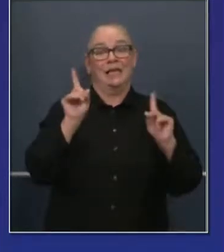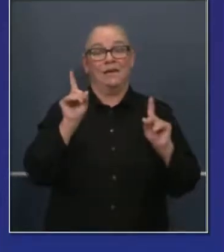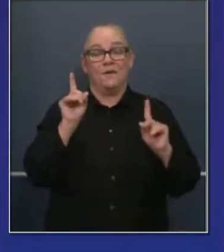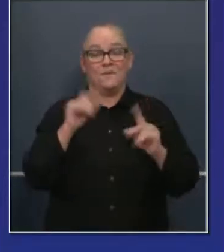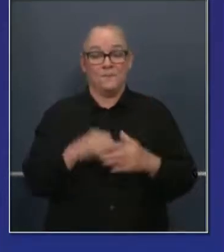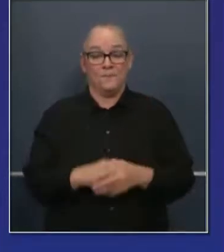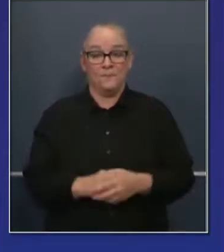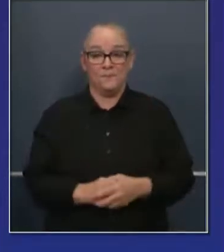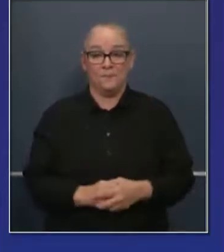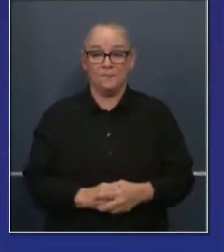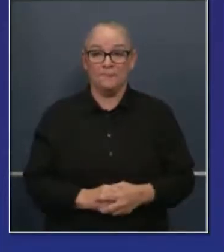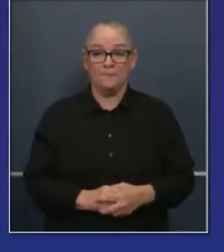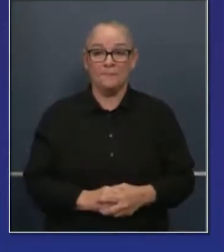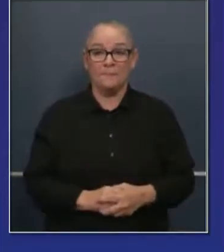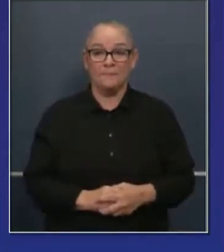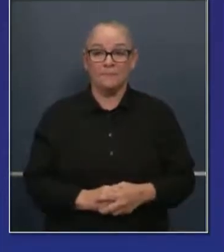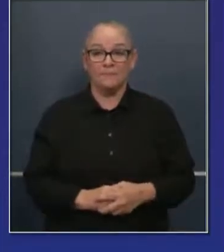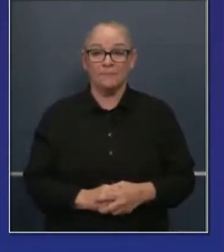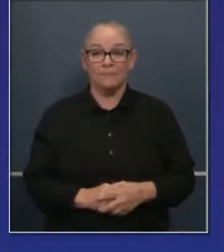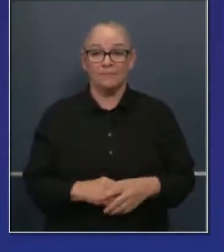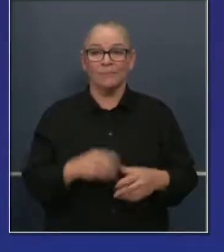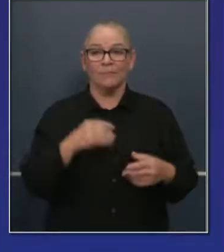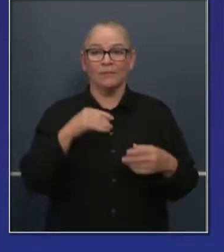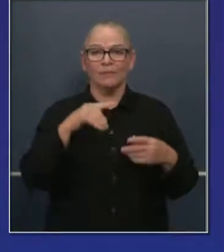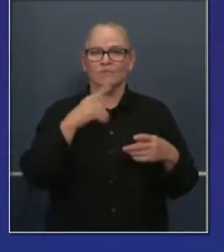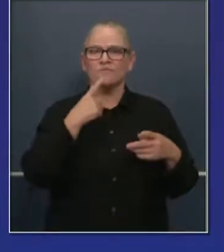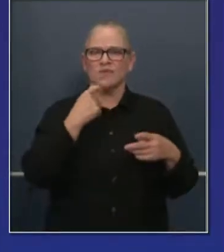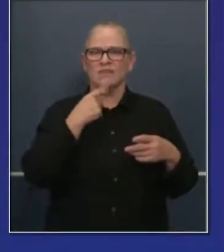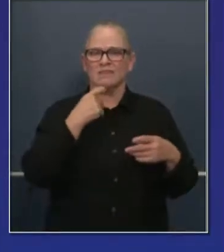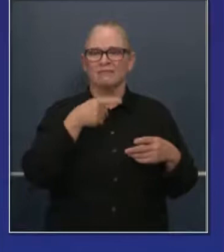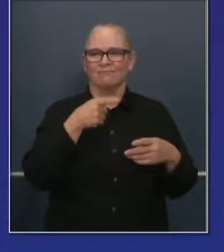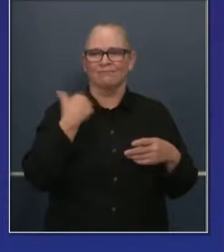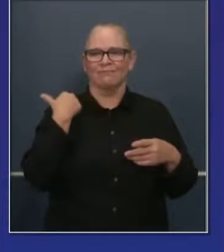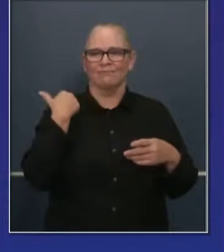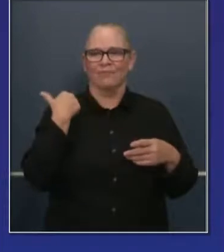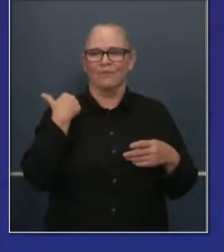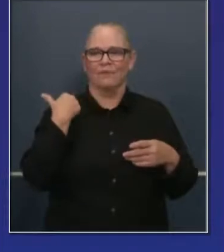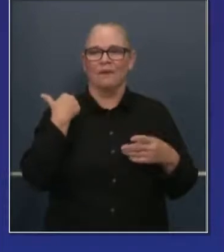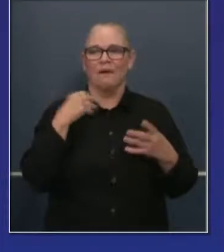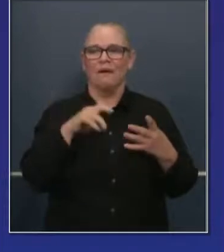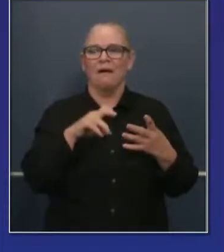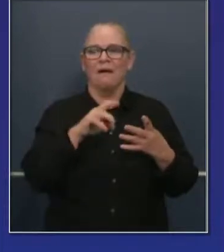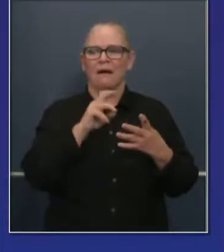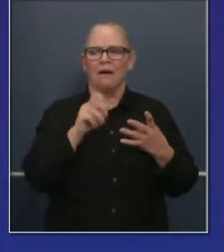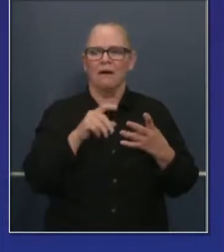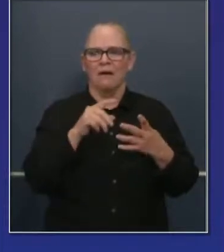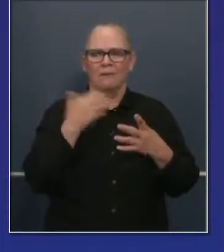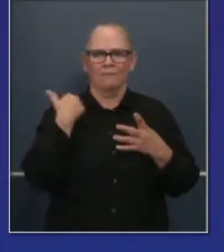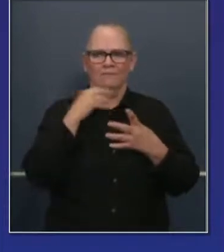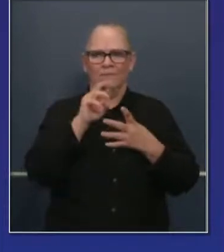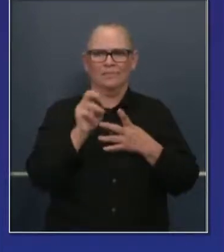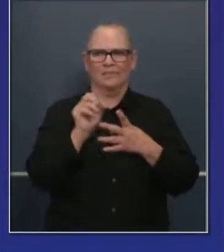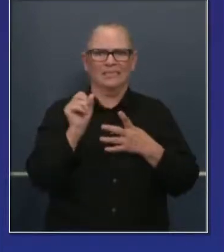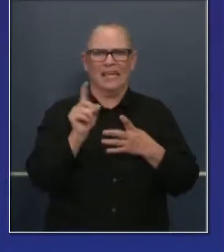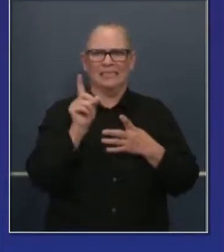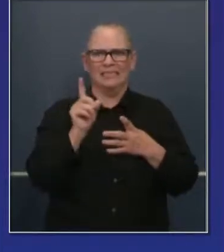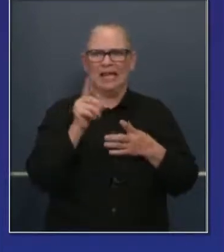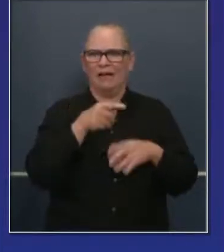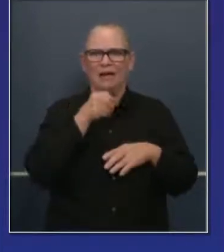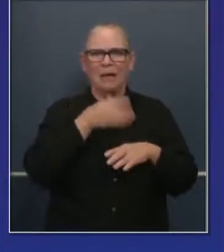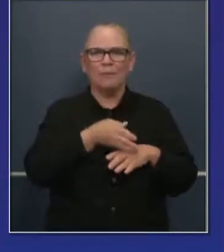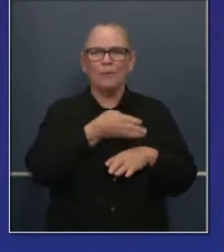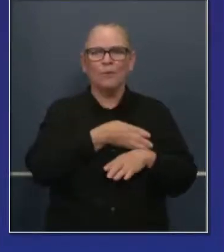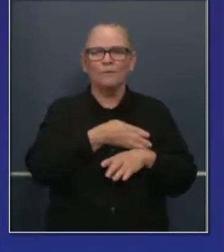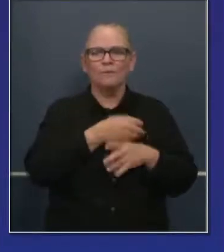moved to red fairly quickly from the purple tier, that we have been in active conversation about